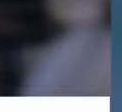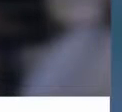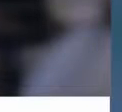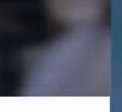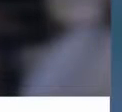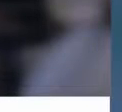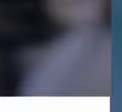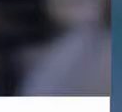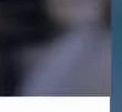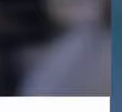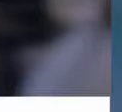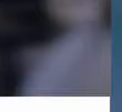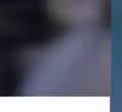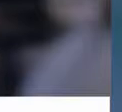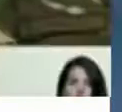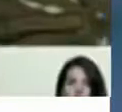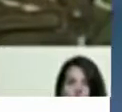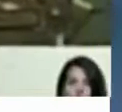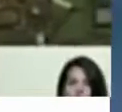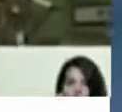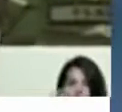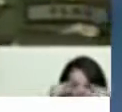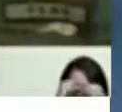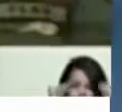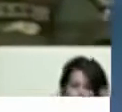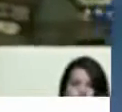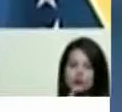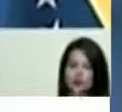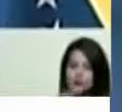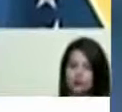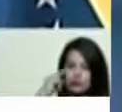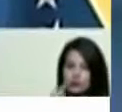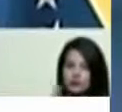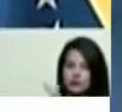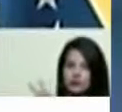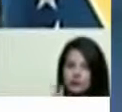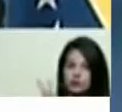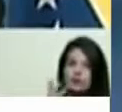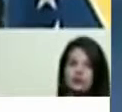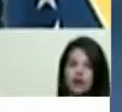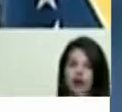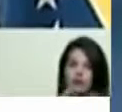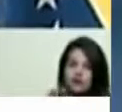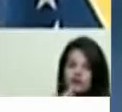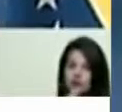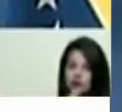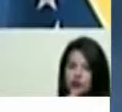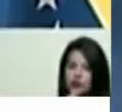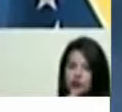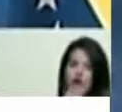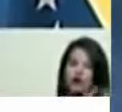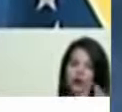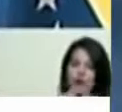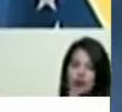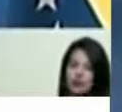country? Well, as I said, a pretty strong private reaction from the